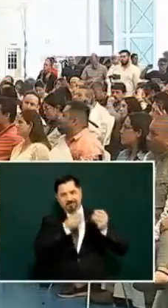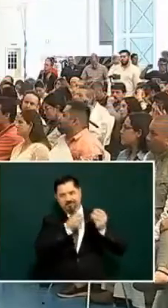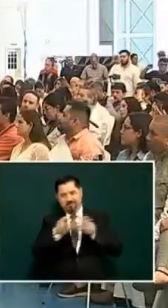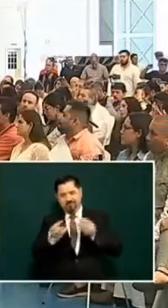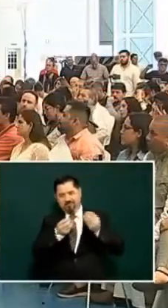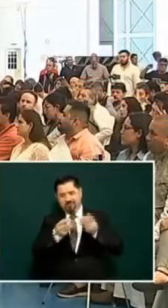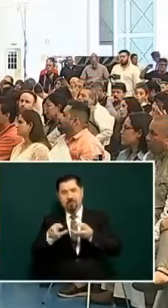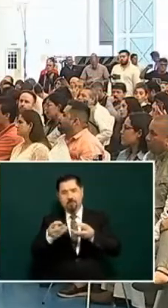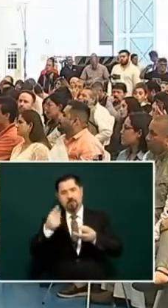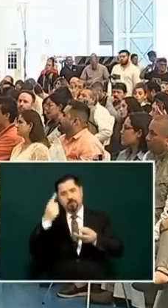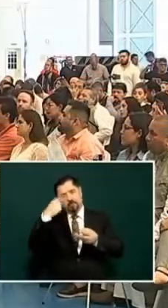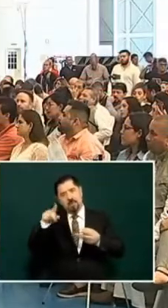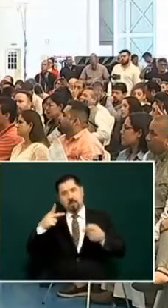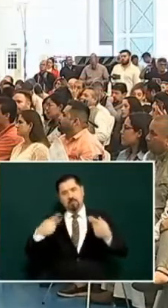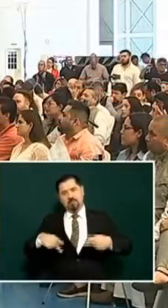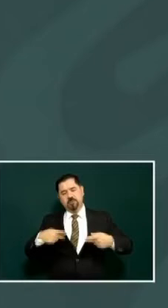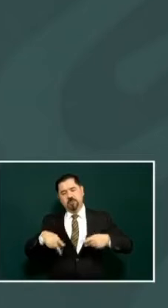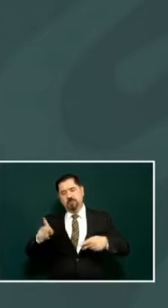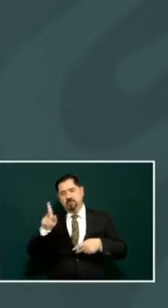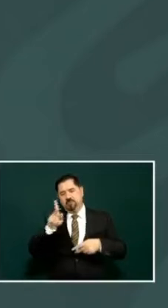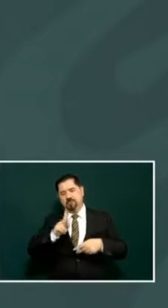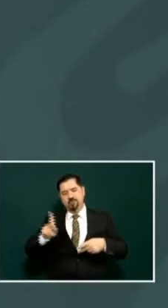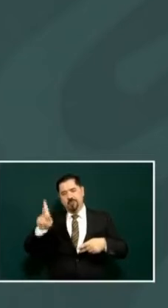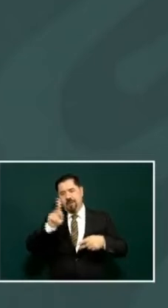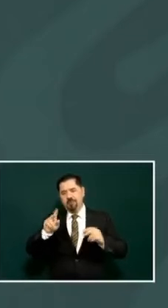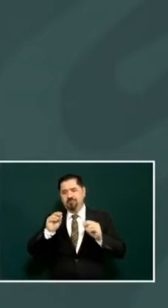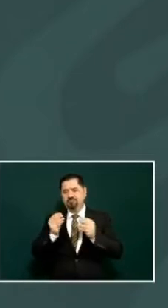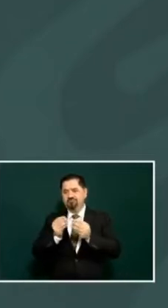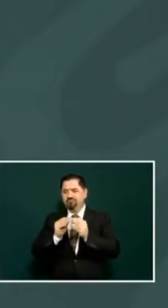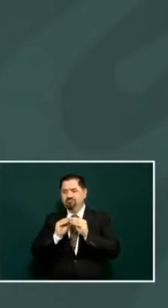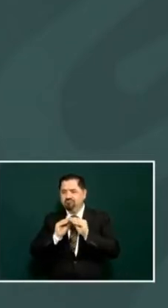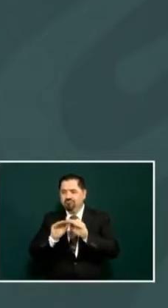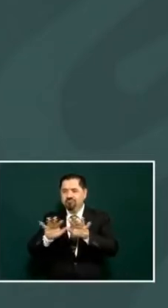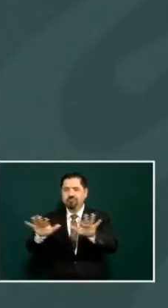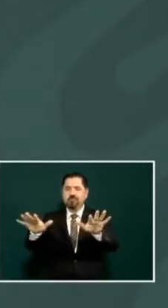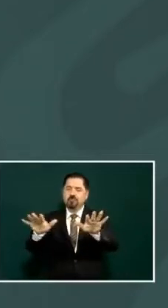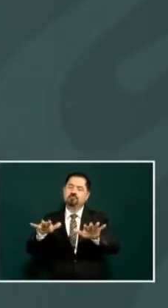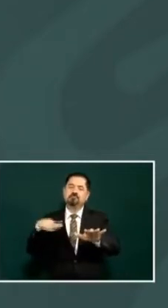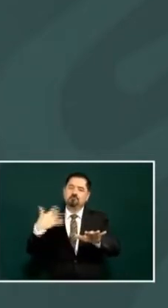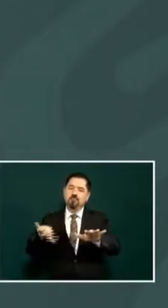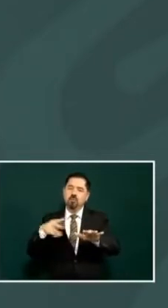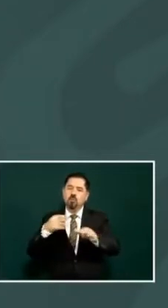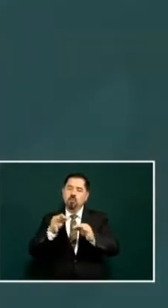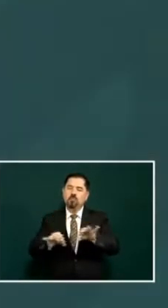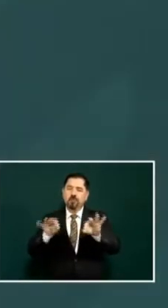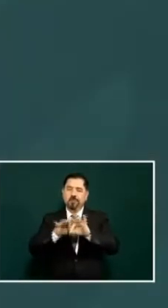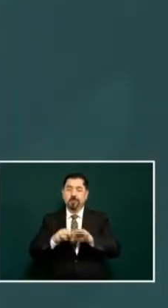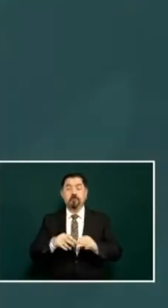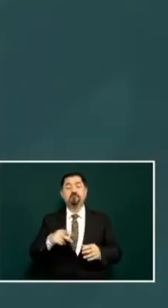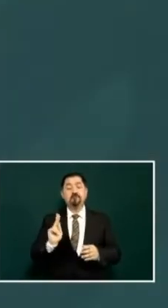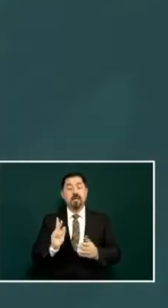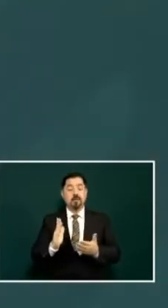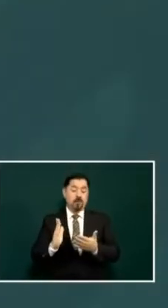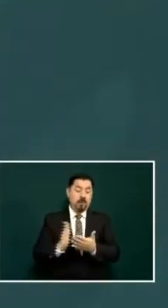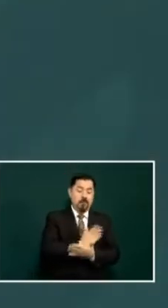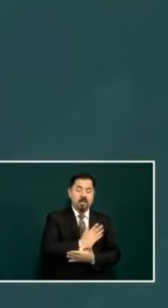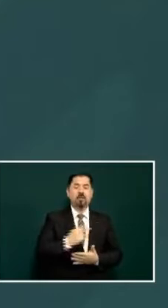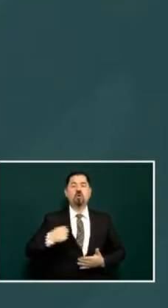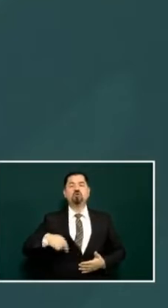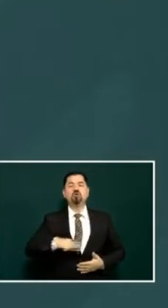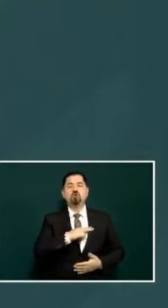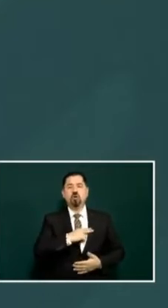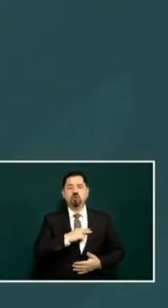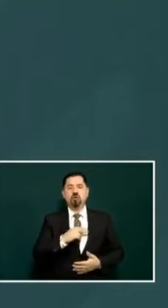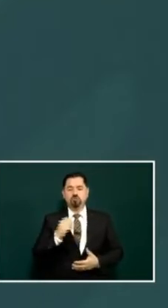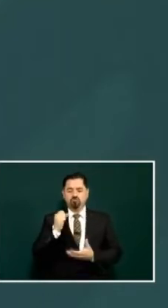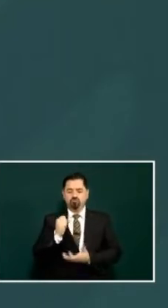the of the towns we also have known what we are now investment